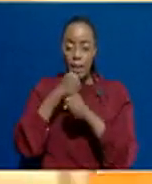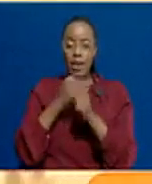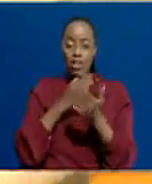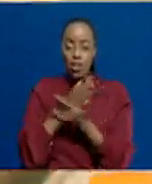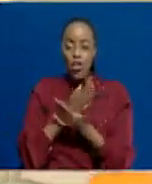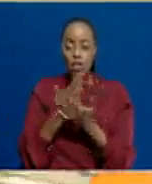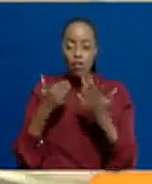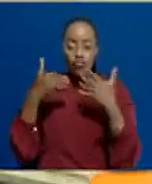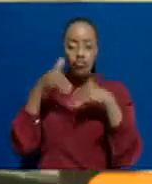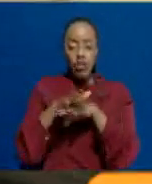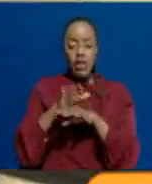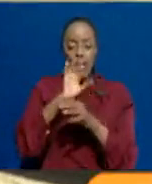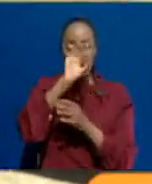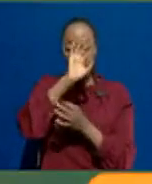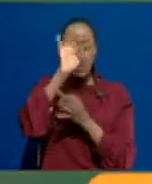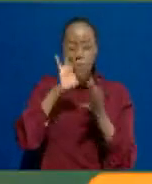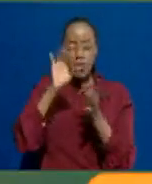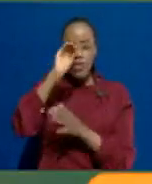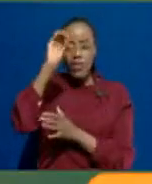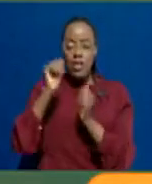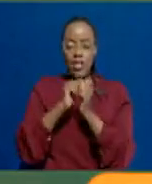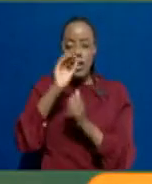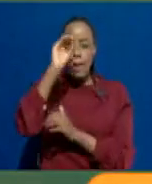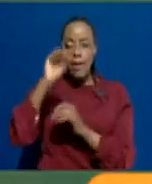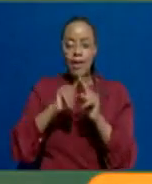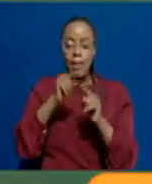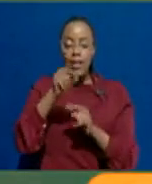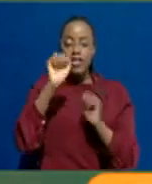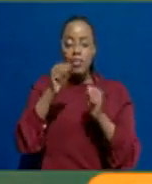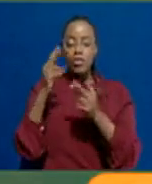they blend a certain percentage, 10% provision, but this may